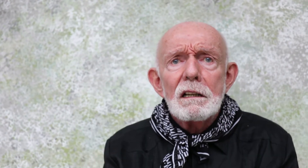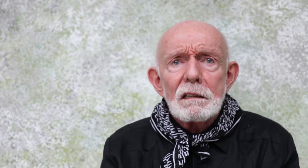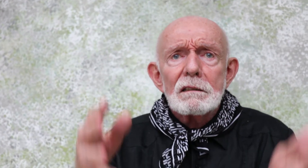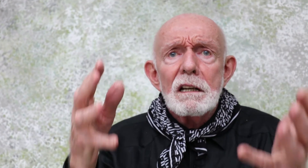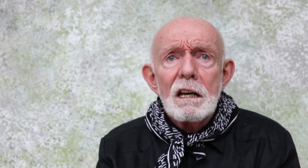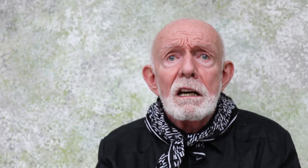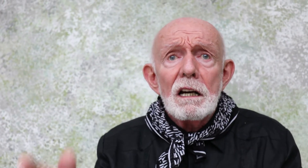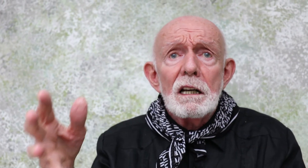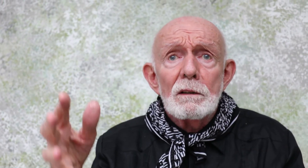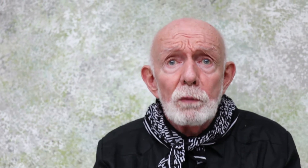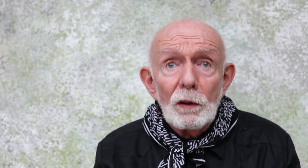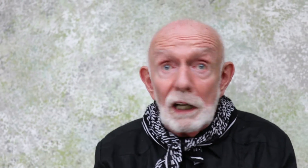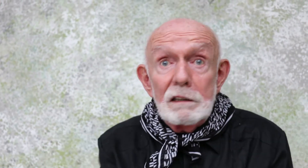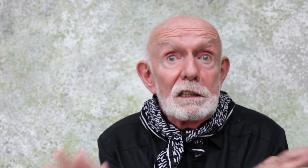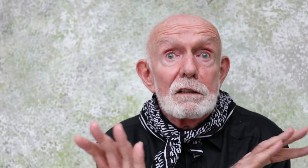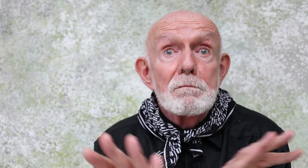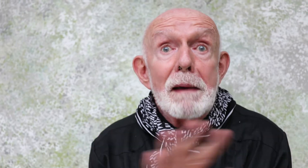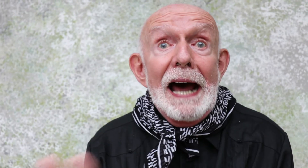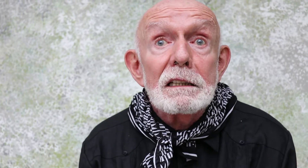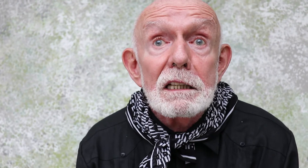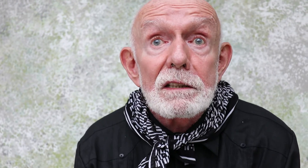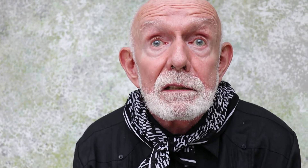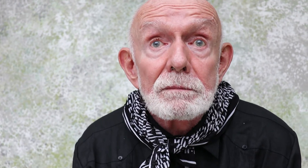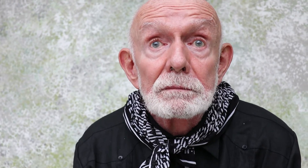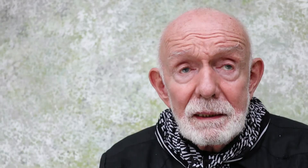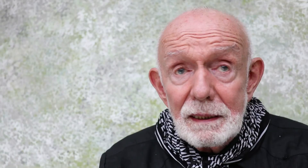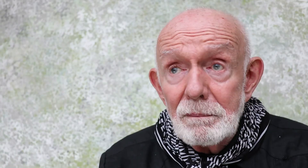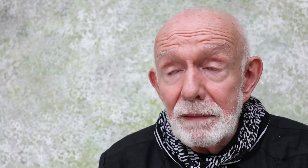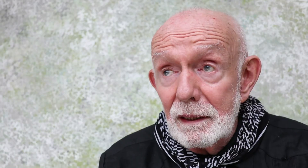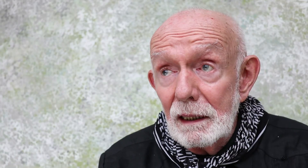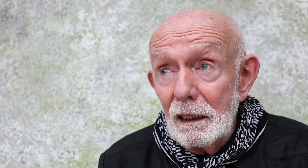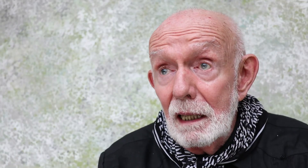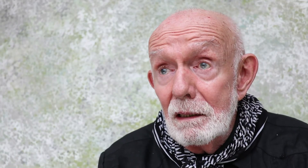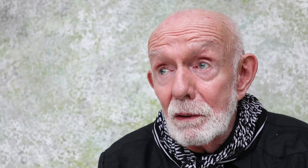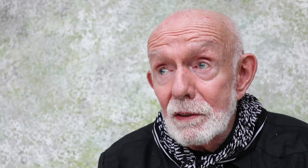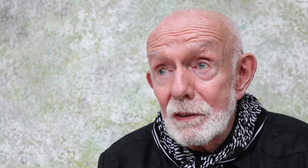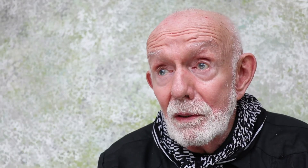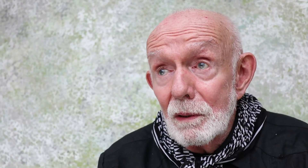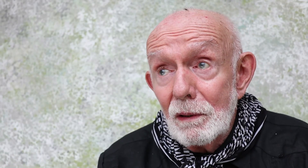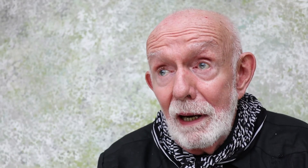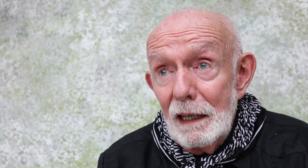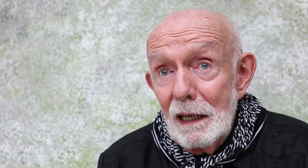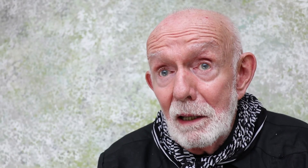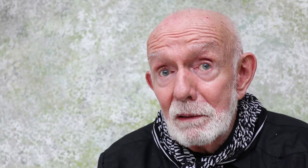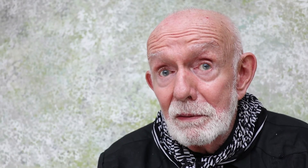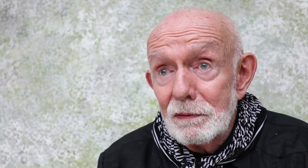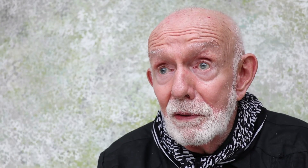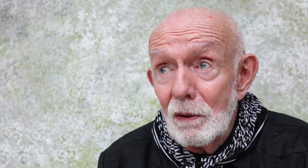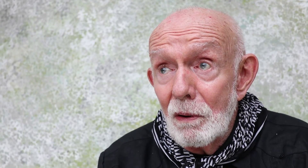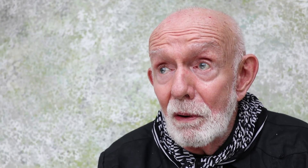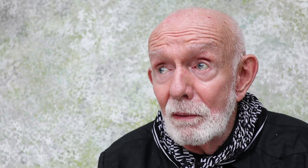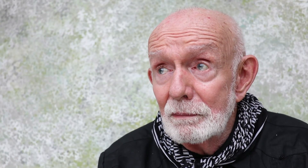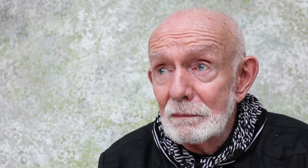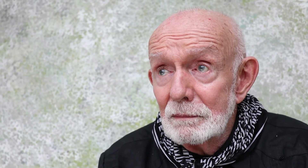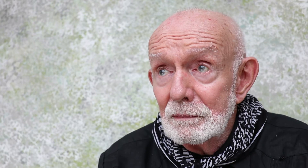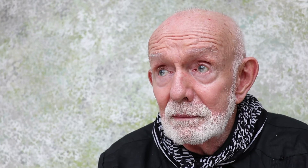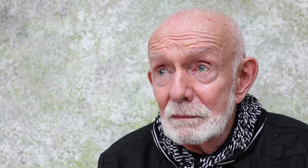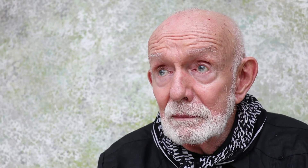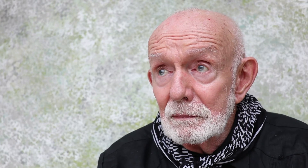poisoning the earth, the air, and the water. This is madness. And something in your soul cried out